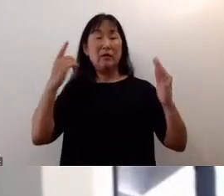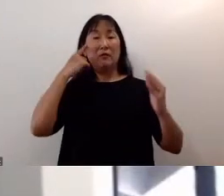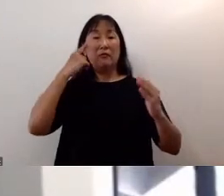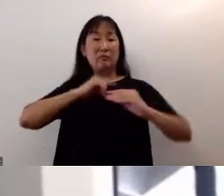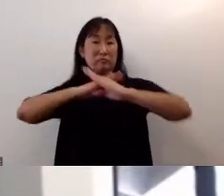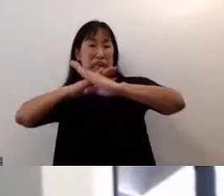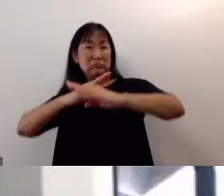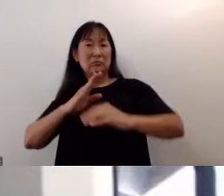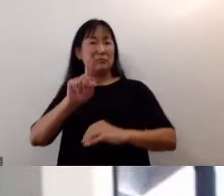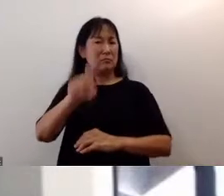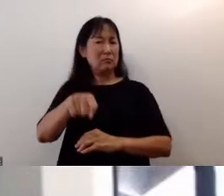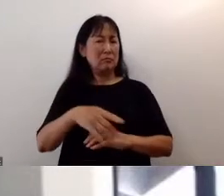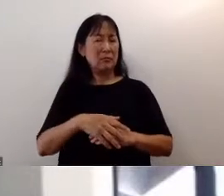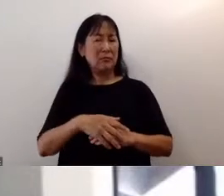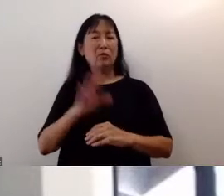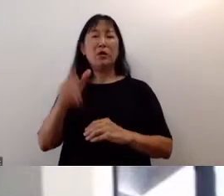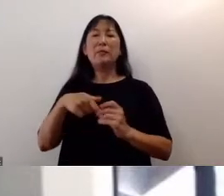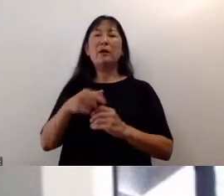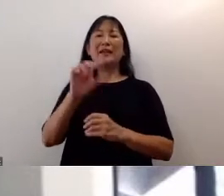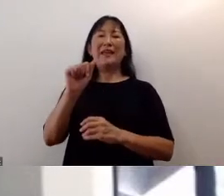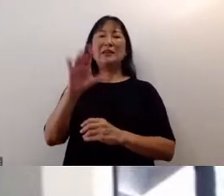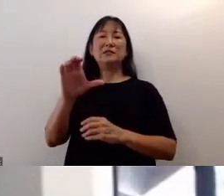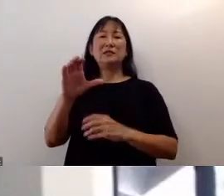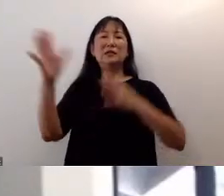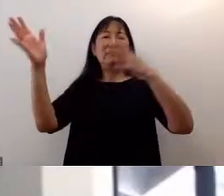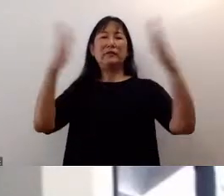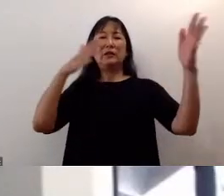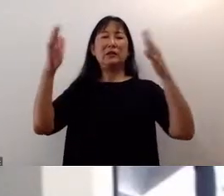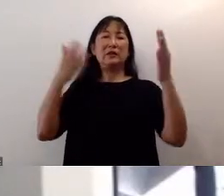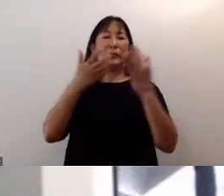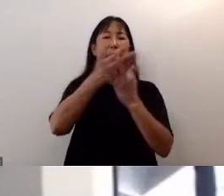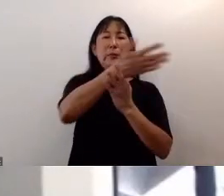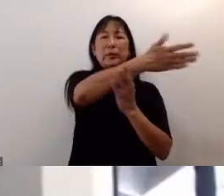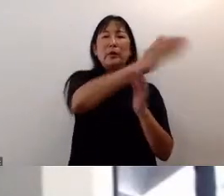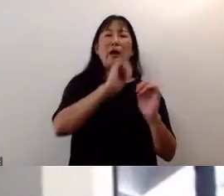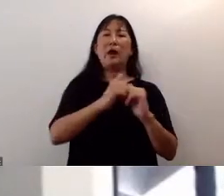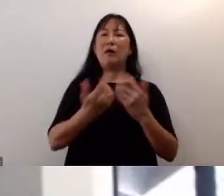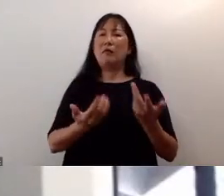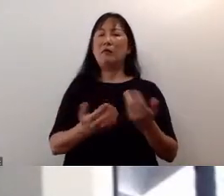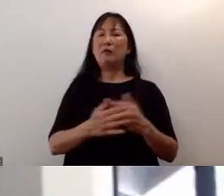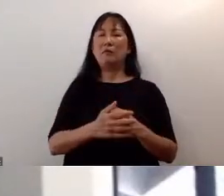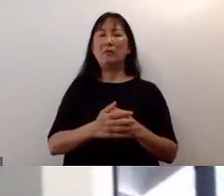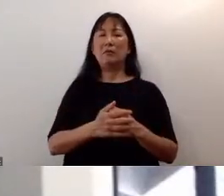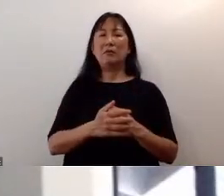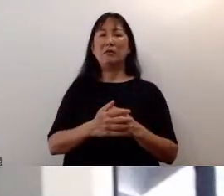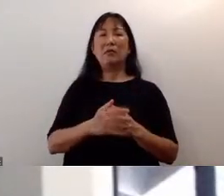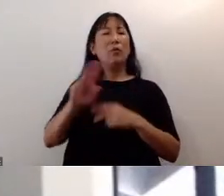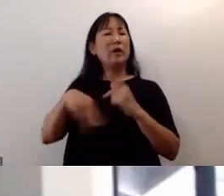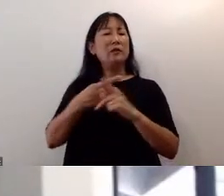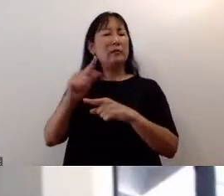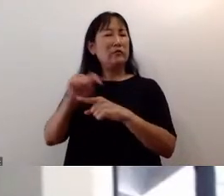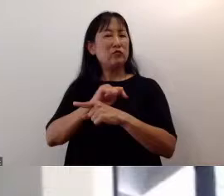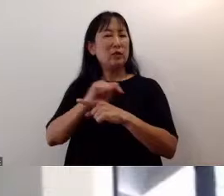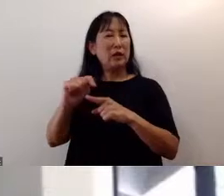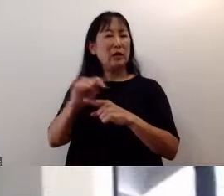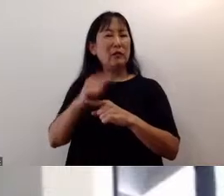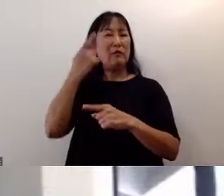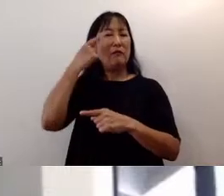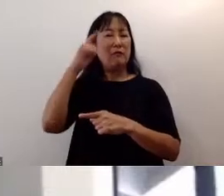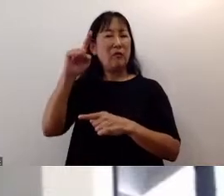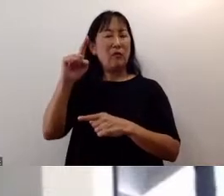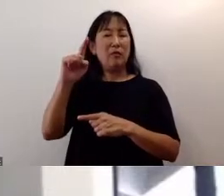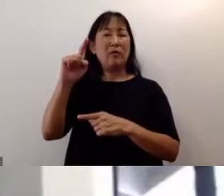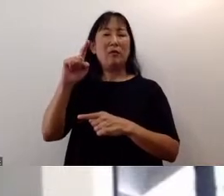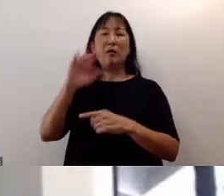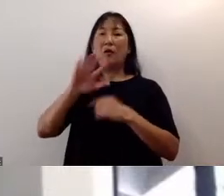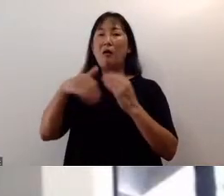systems? And with all these things, one of the things that's very important is what type of training and in-service will be provided for all